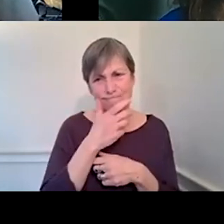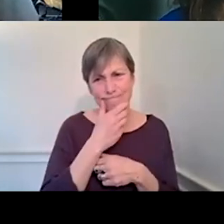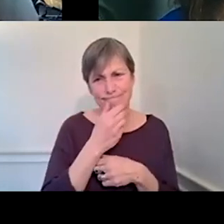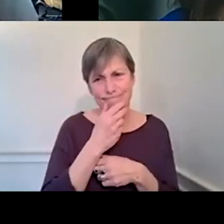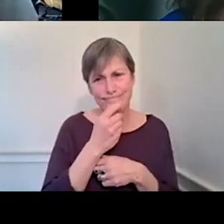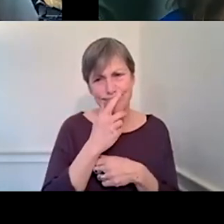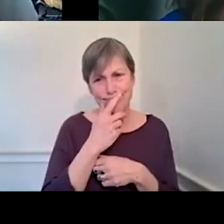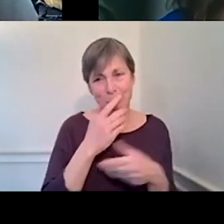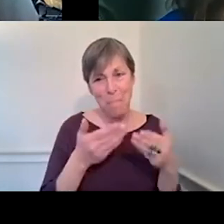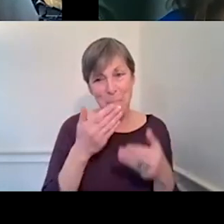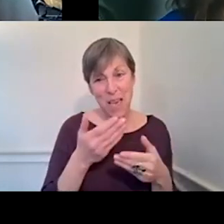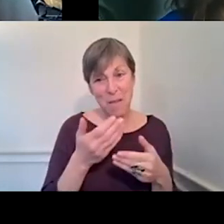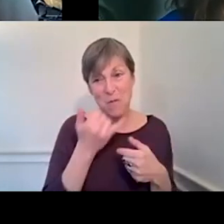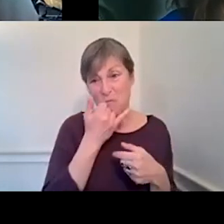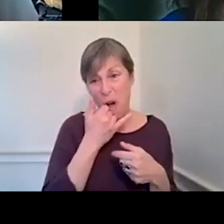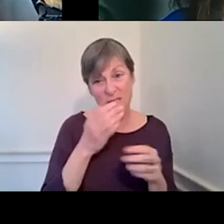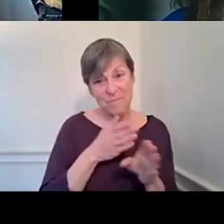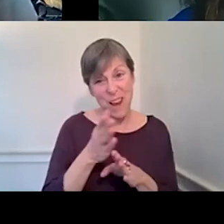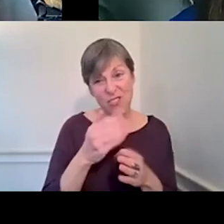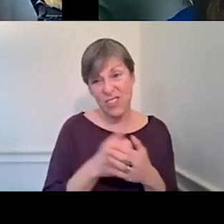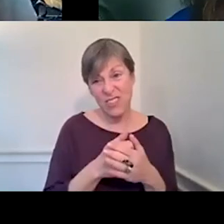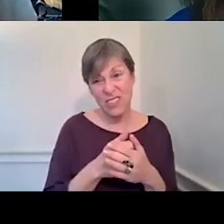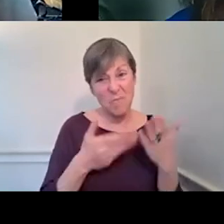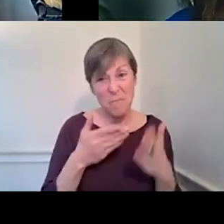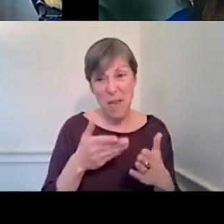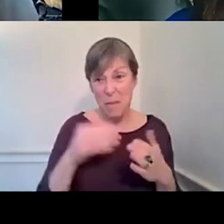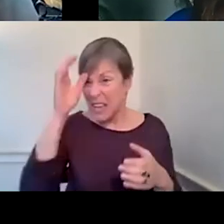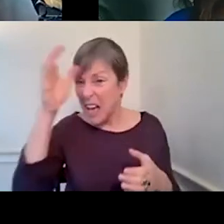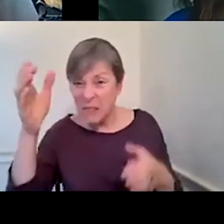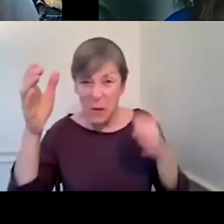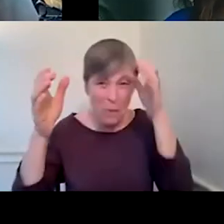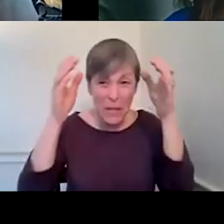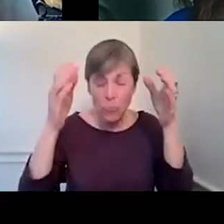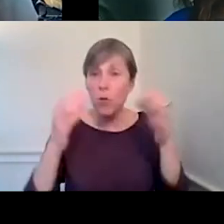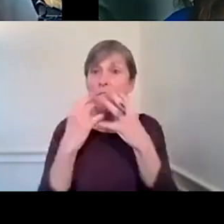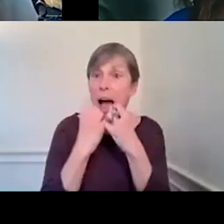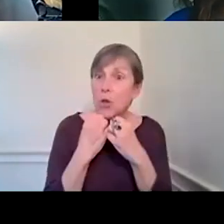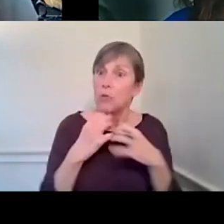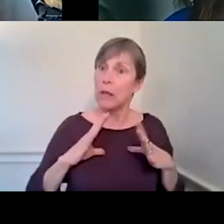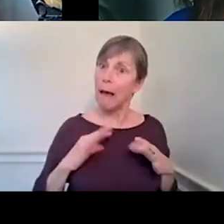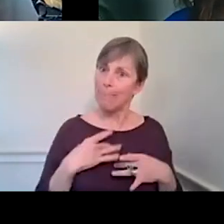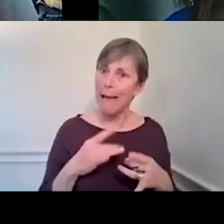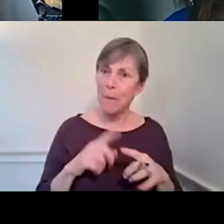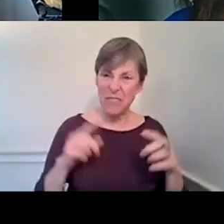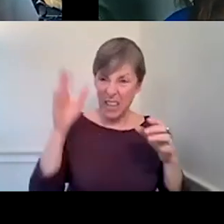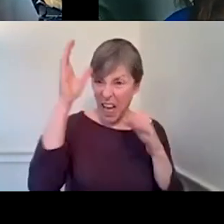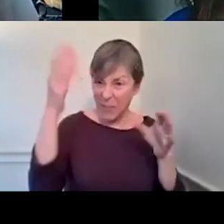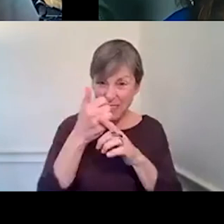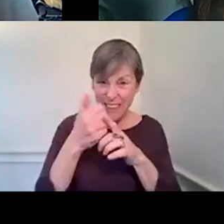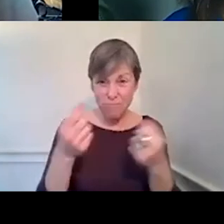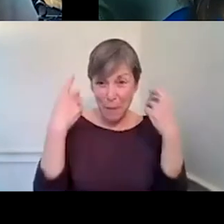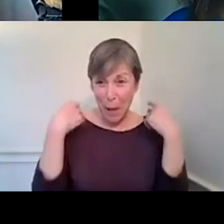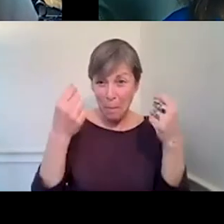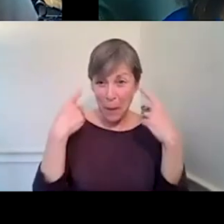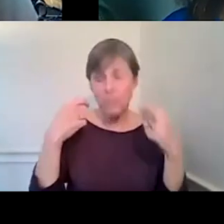is this really my thing? Am I really connecting with these conceptually? I was connected to the values, but I remember going to see